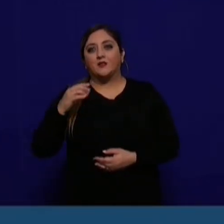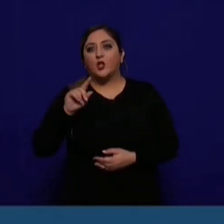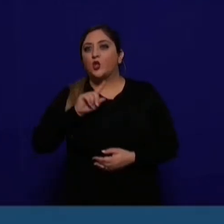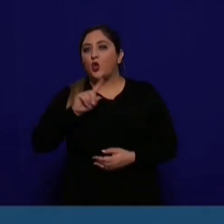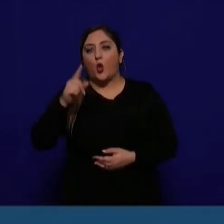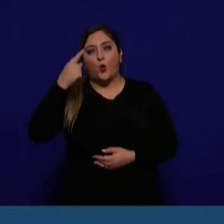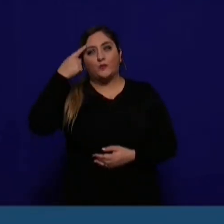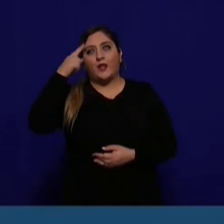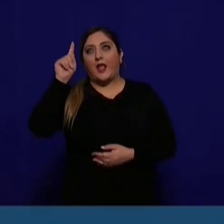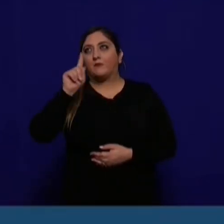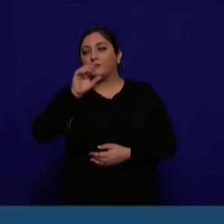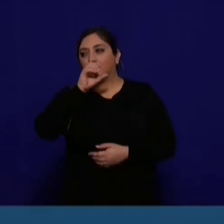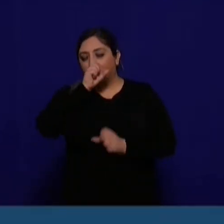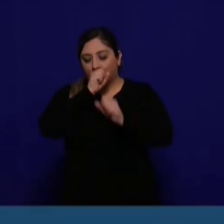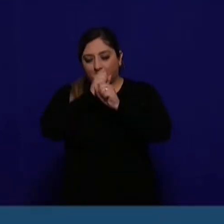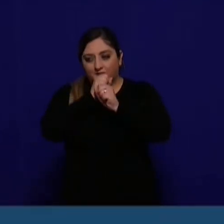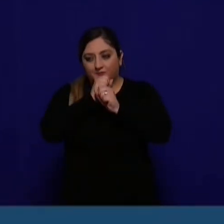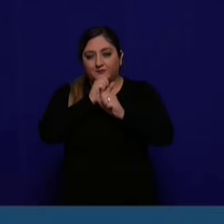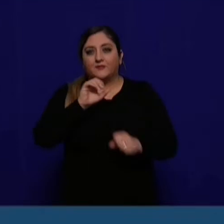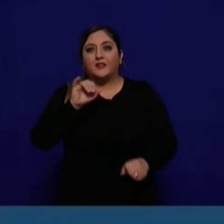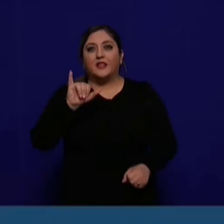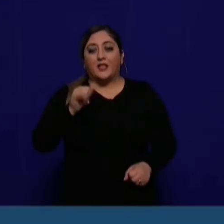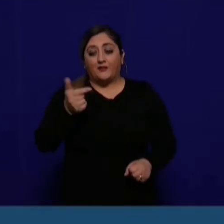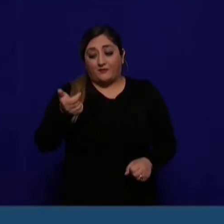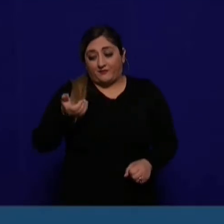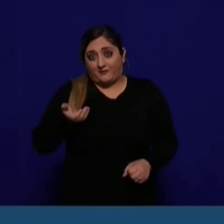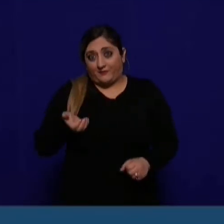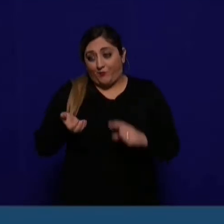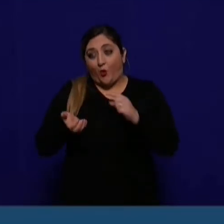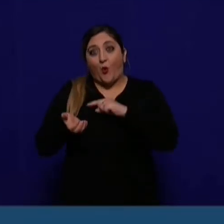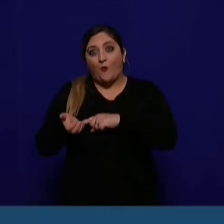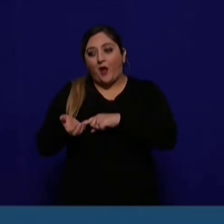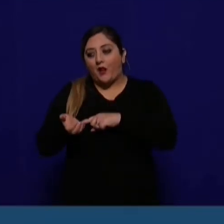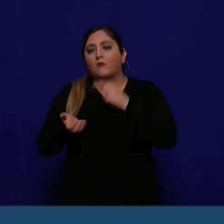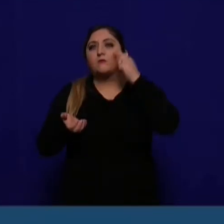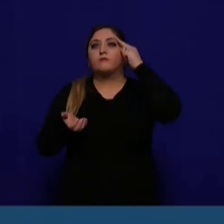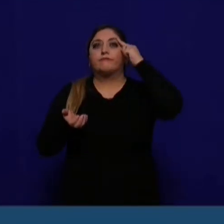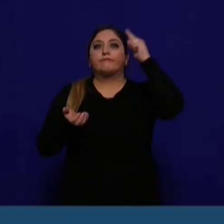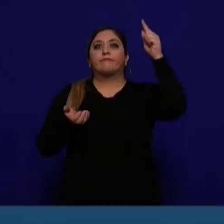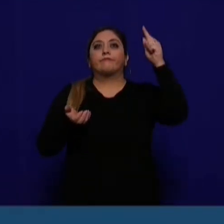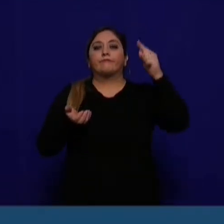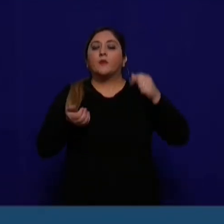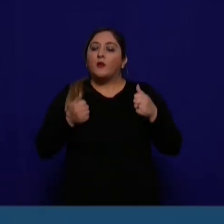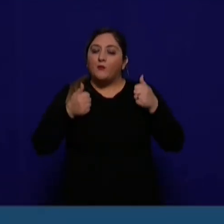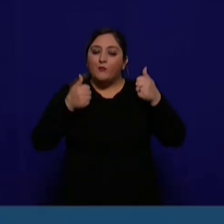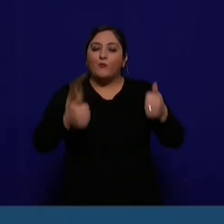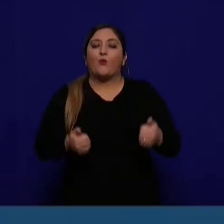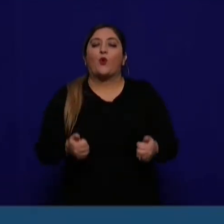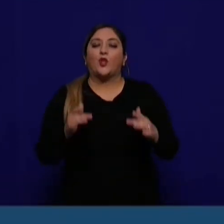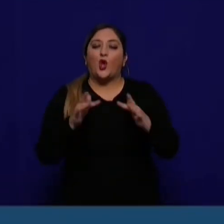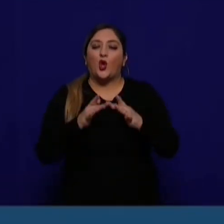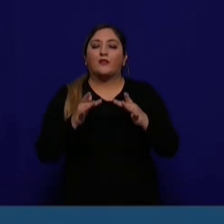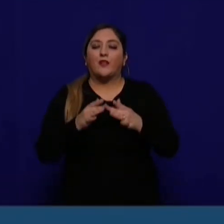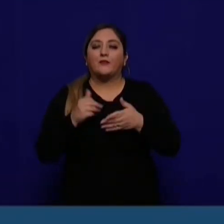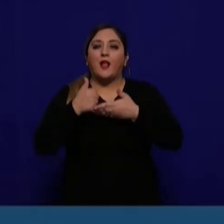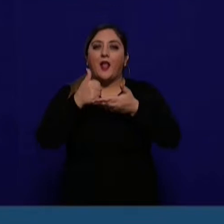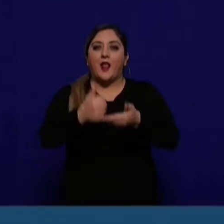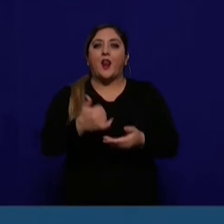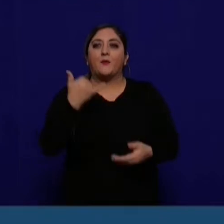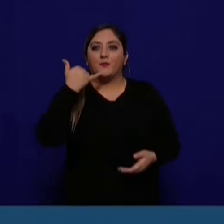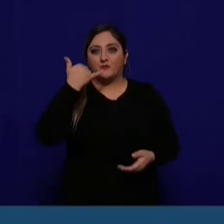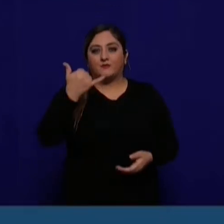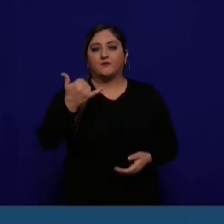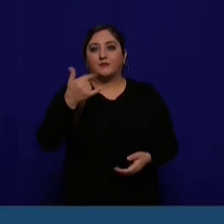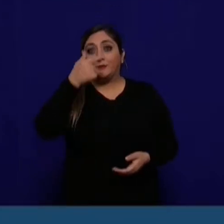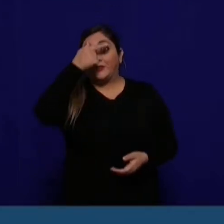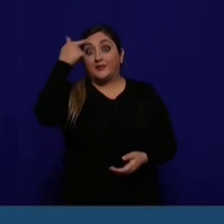your identity. However, if you receive a notification, it is important that you will contact your helpline so that we will be able to